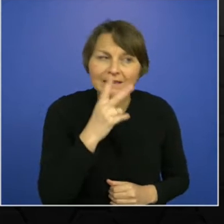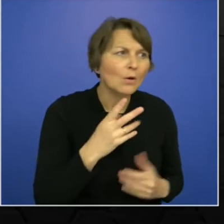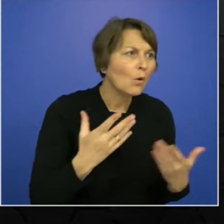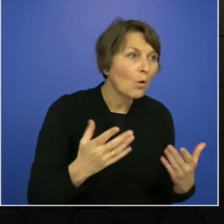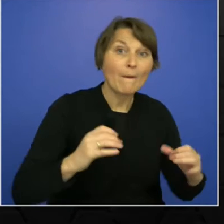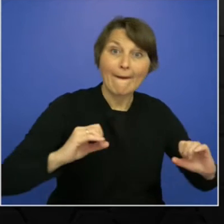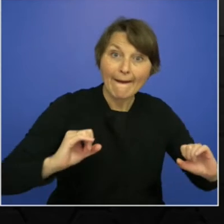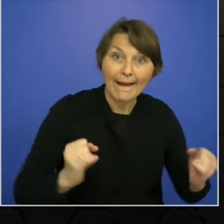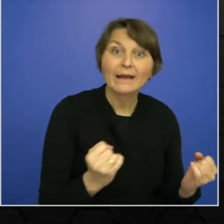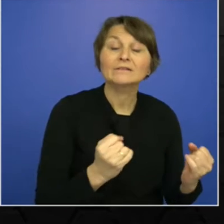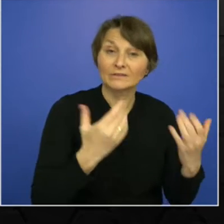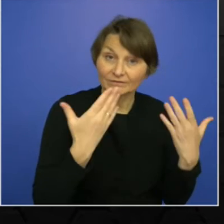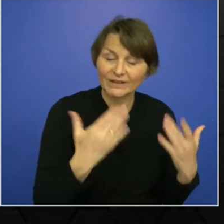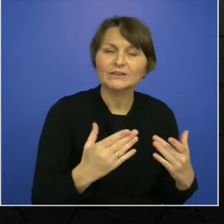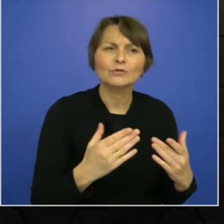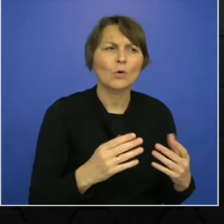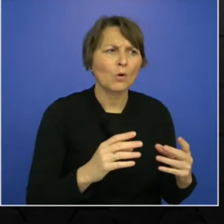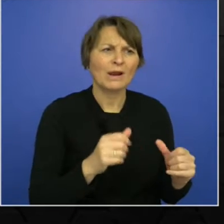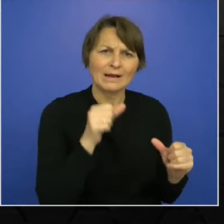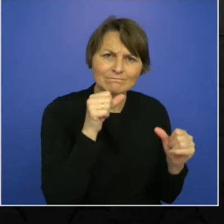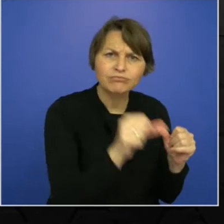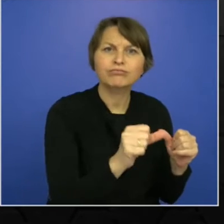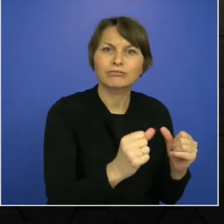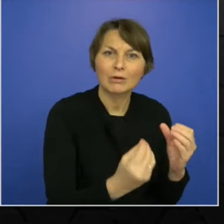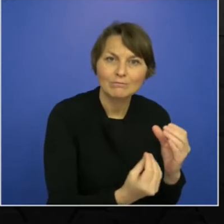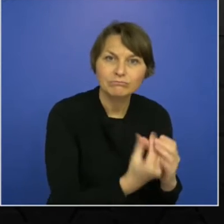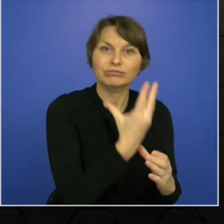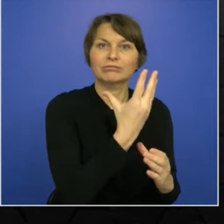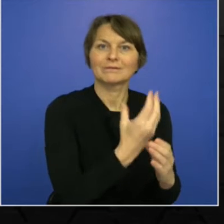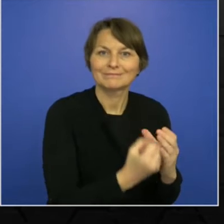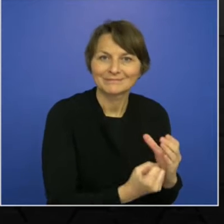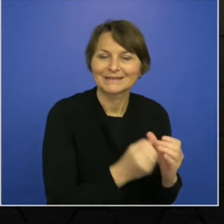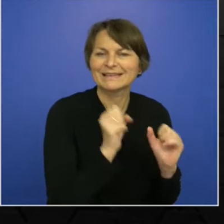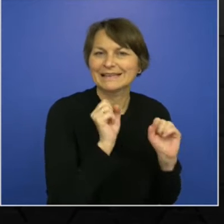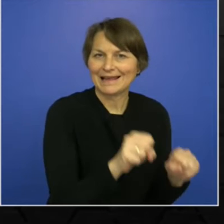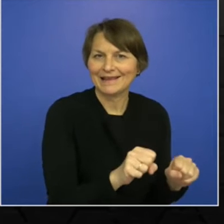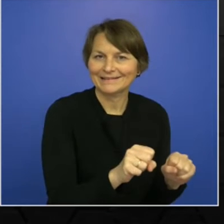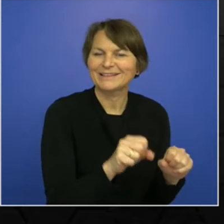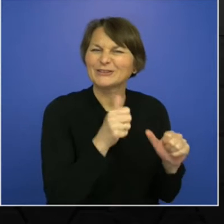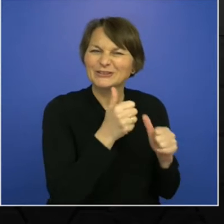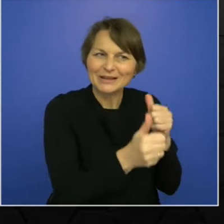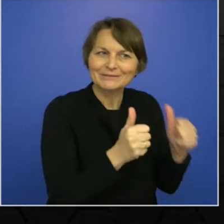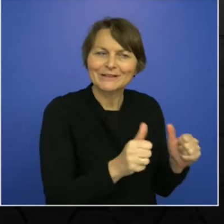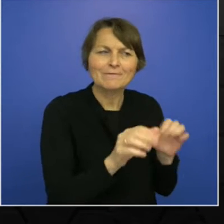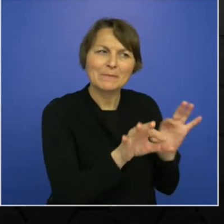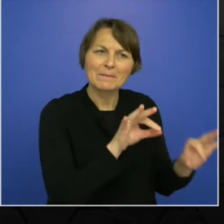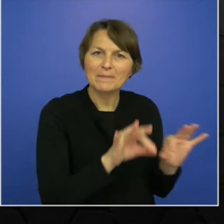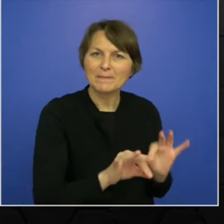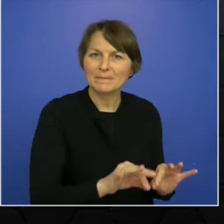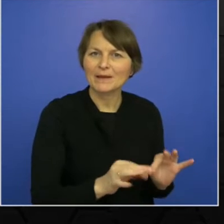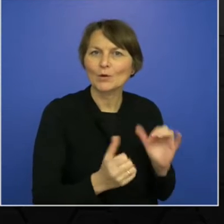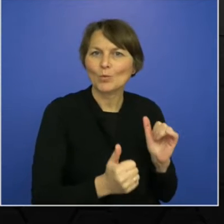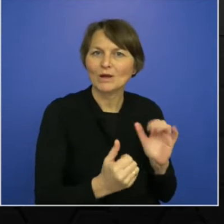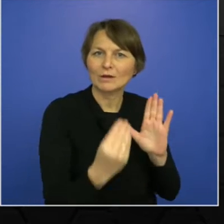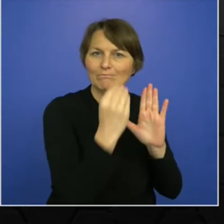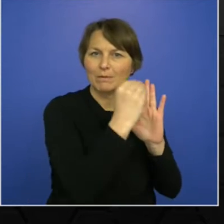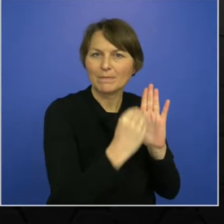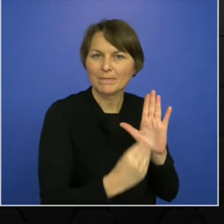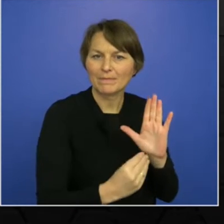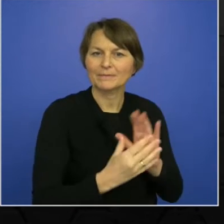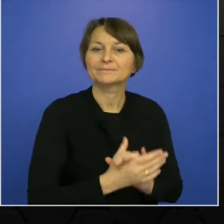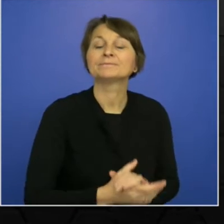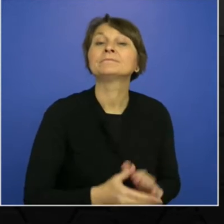them, or we can create new models in order to add the functionality that we want. We also have